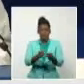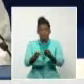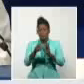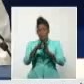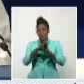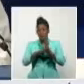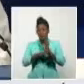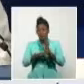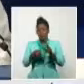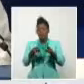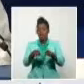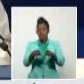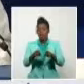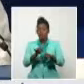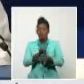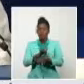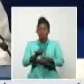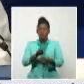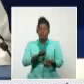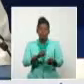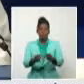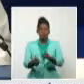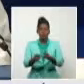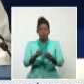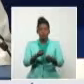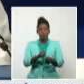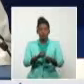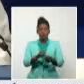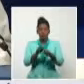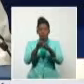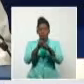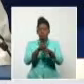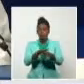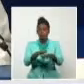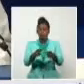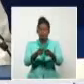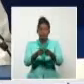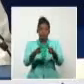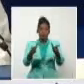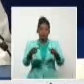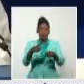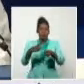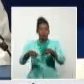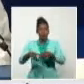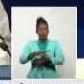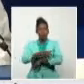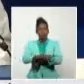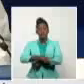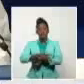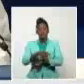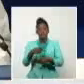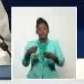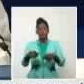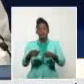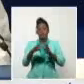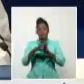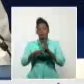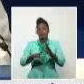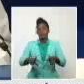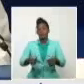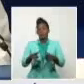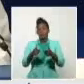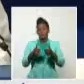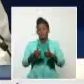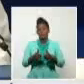same rigor as, for example, those adopted by China at the outset of the pandemic, and which,